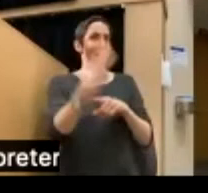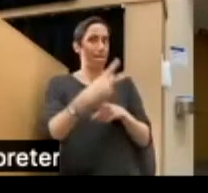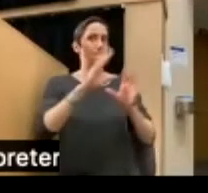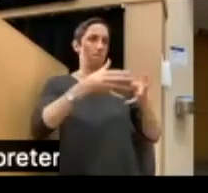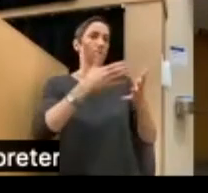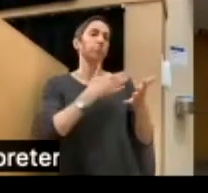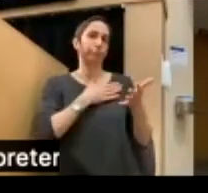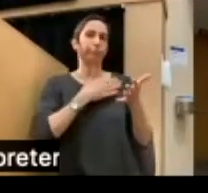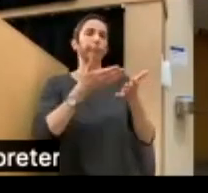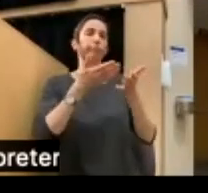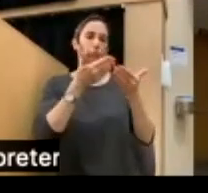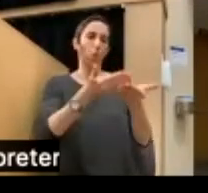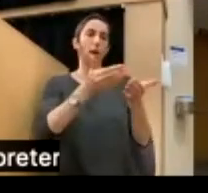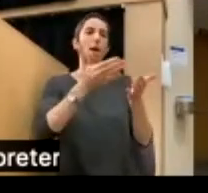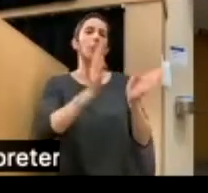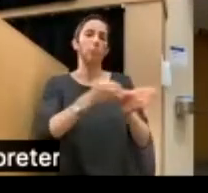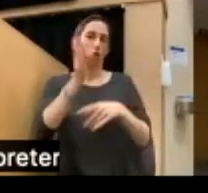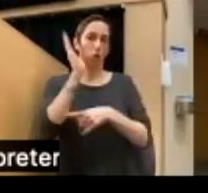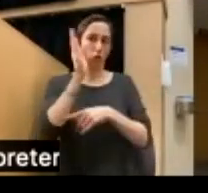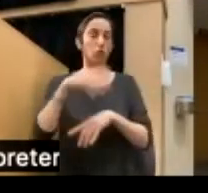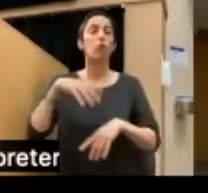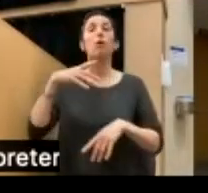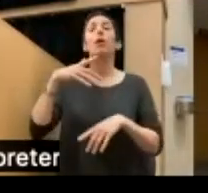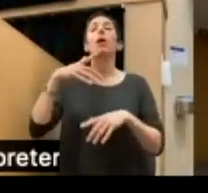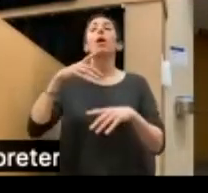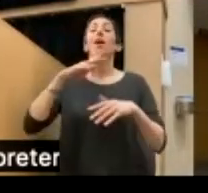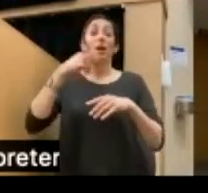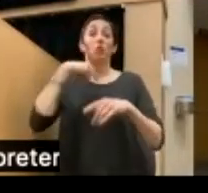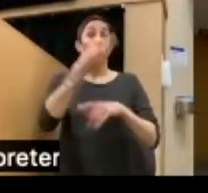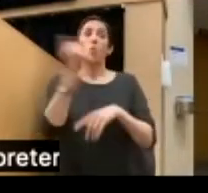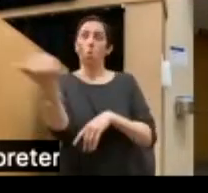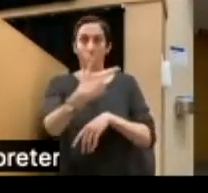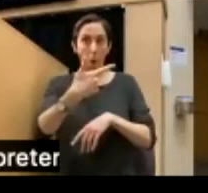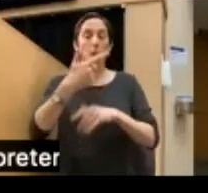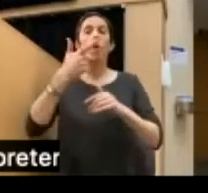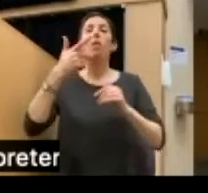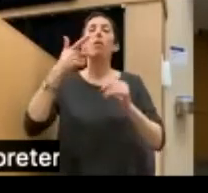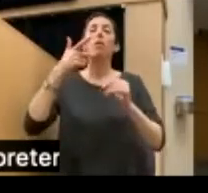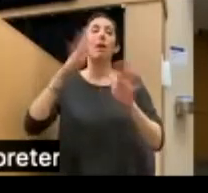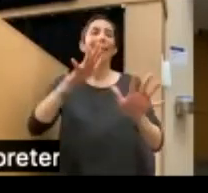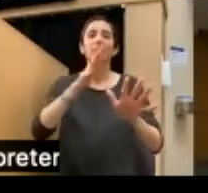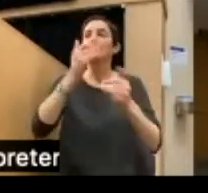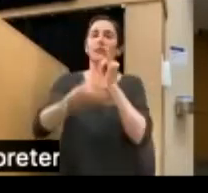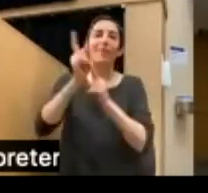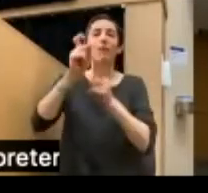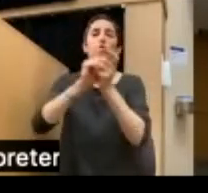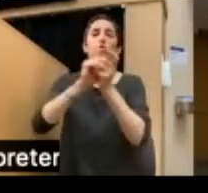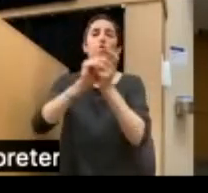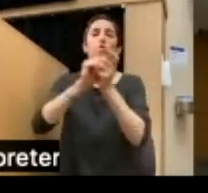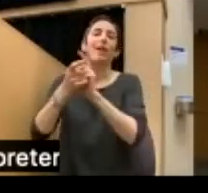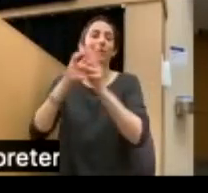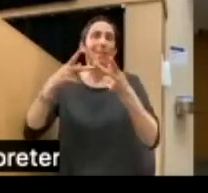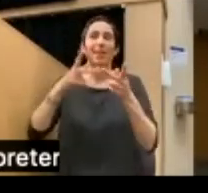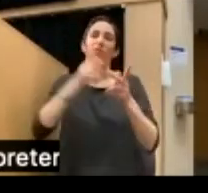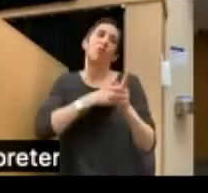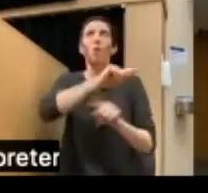going to be across campus. And a third of the group, they said, you are early, take your time, get over there. A third of the group, they said,